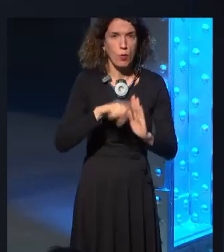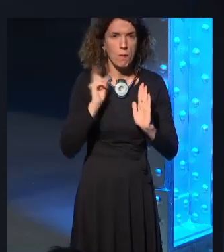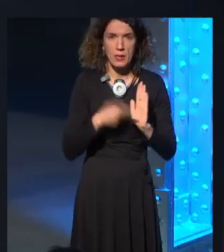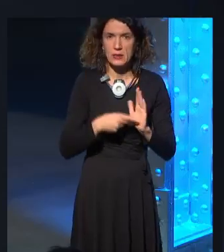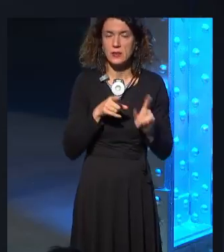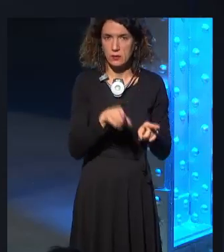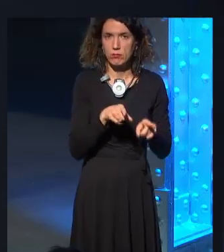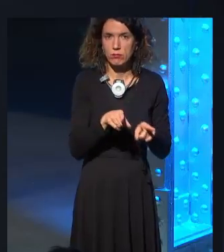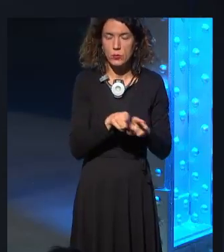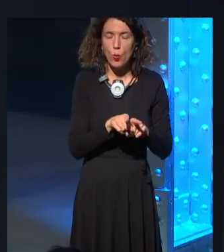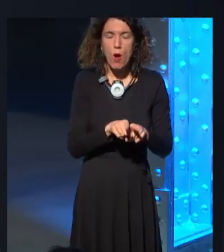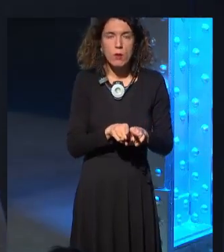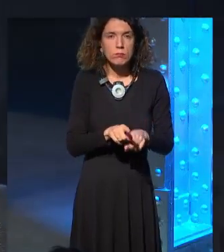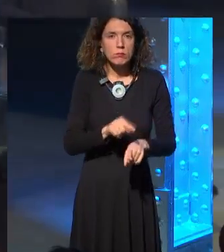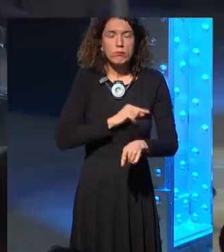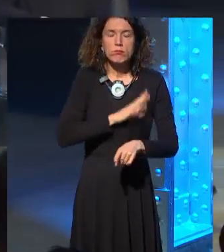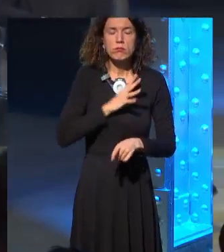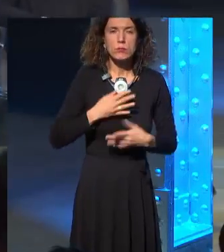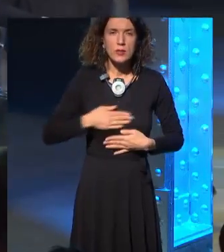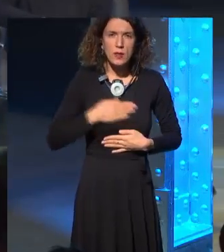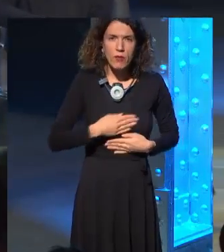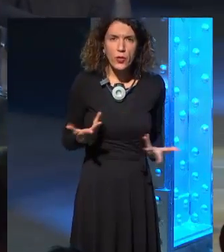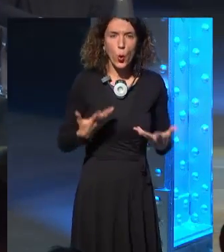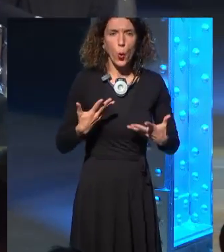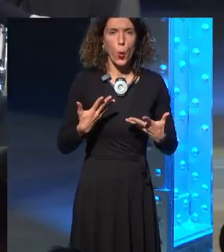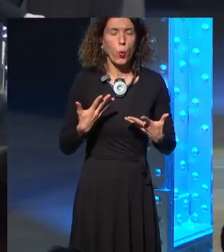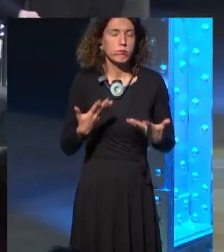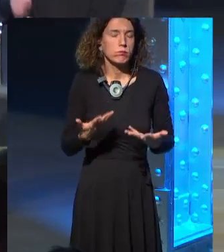enjoyment and satisfaction and happiness to me.